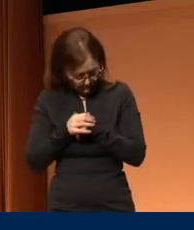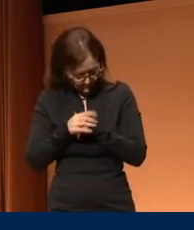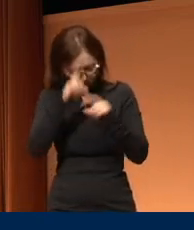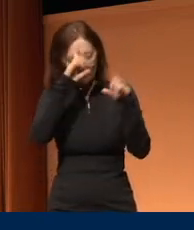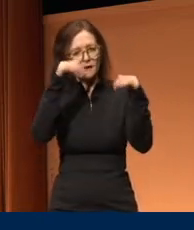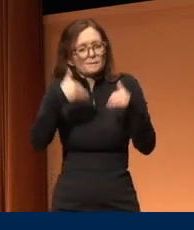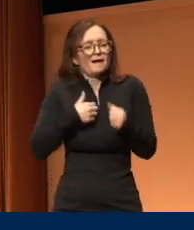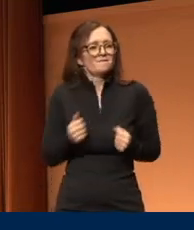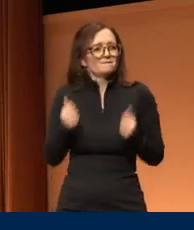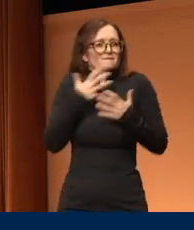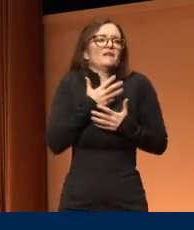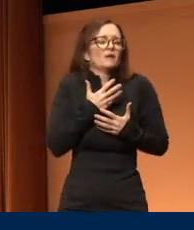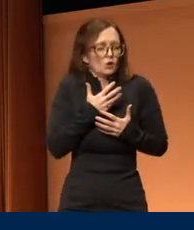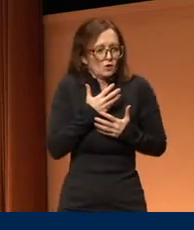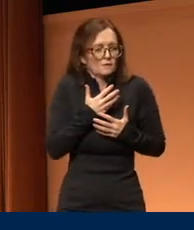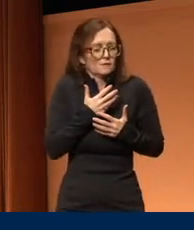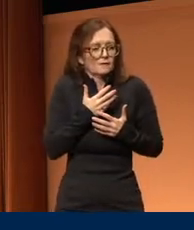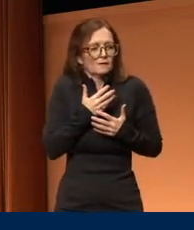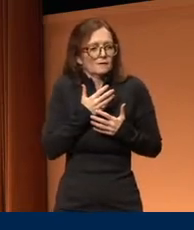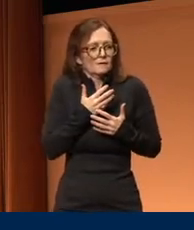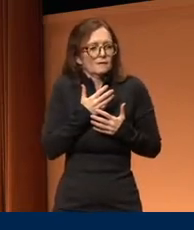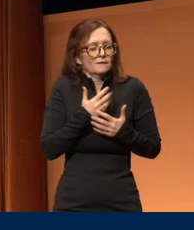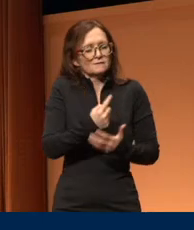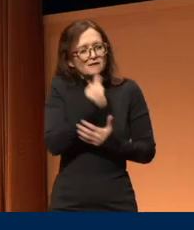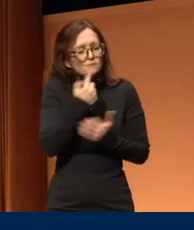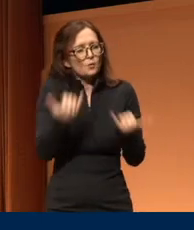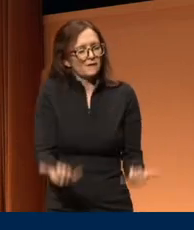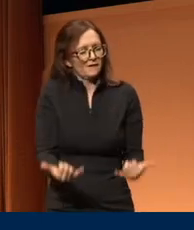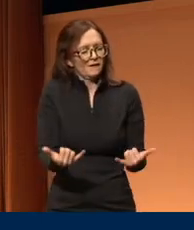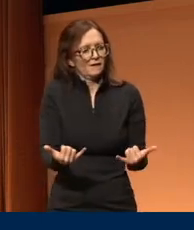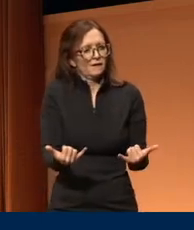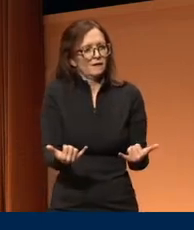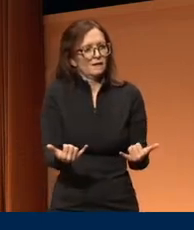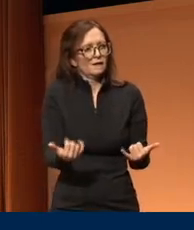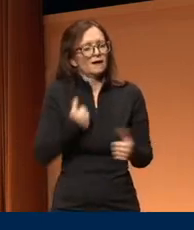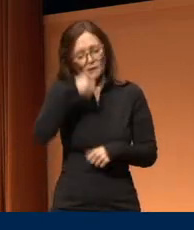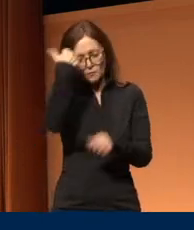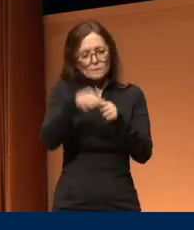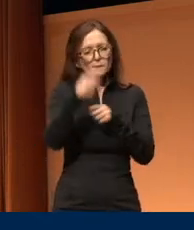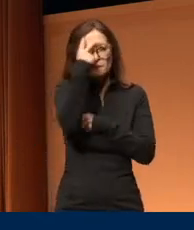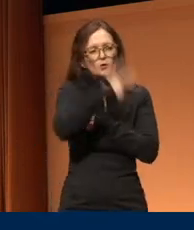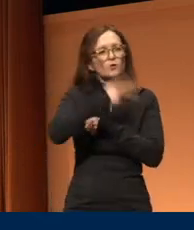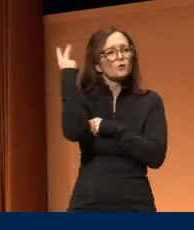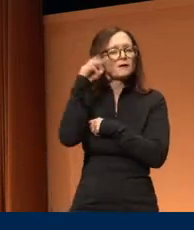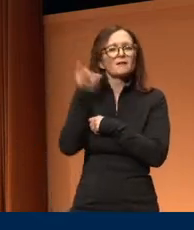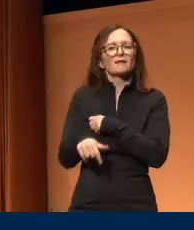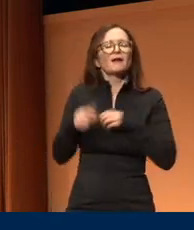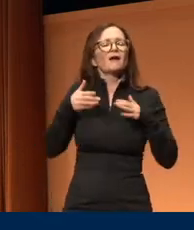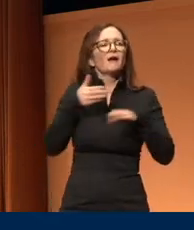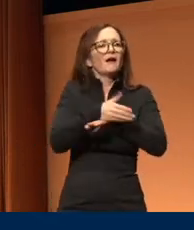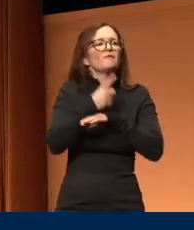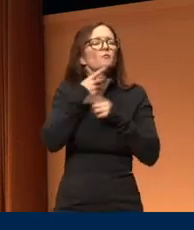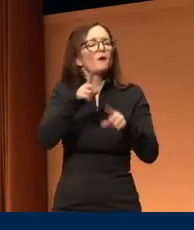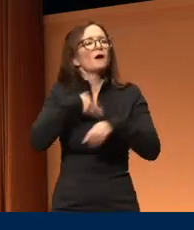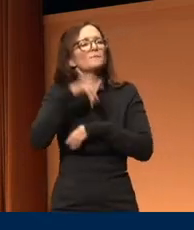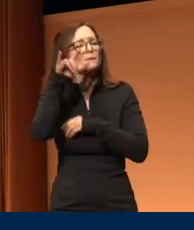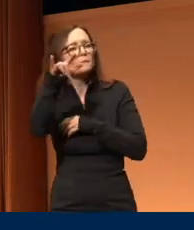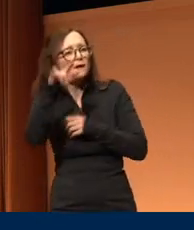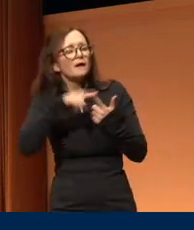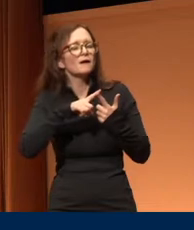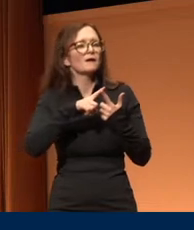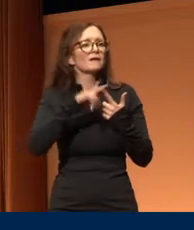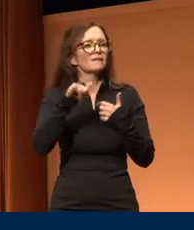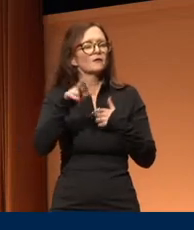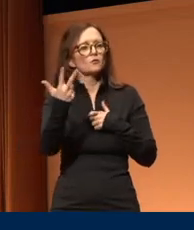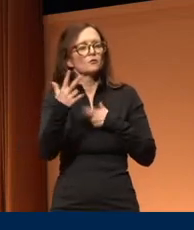opens a fear of being betrayed and disappointed. I remember reflecting on all this on the plane after that third session